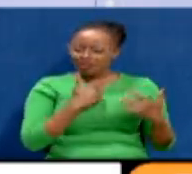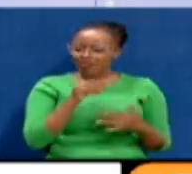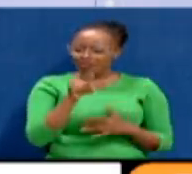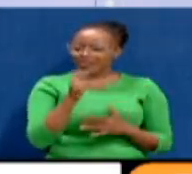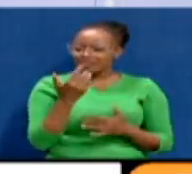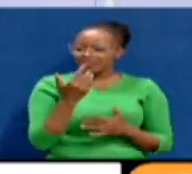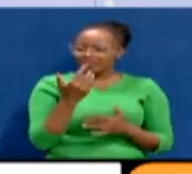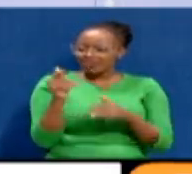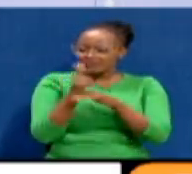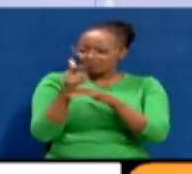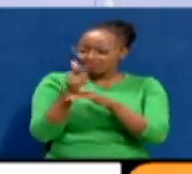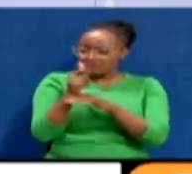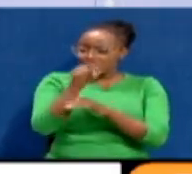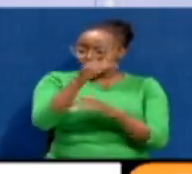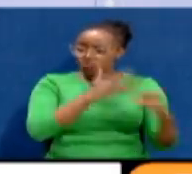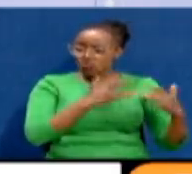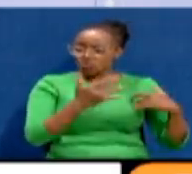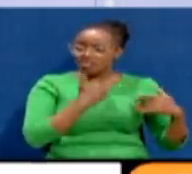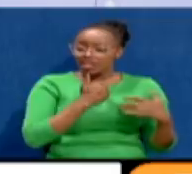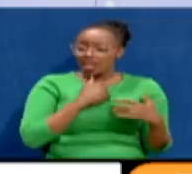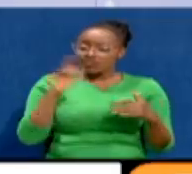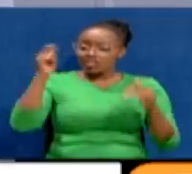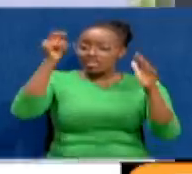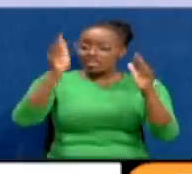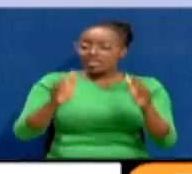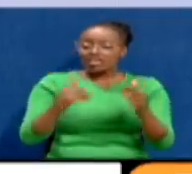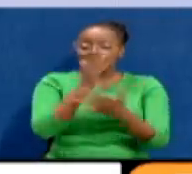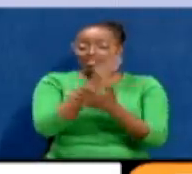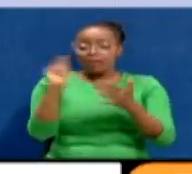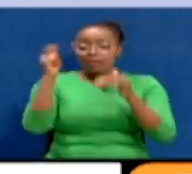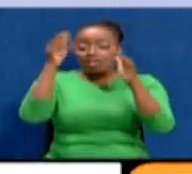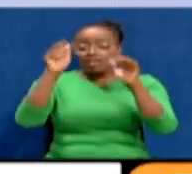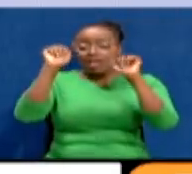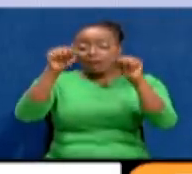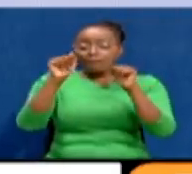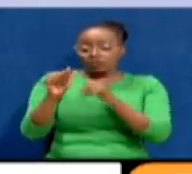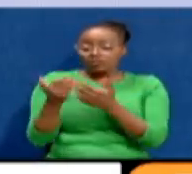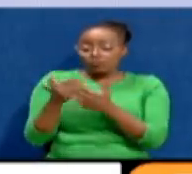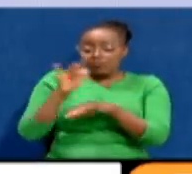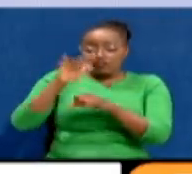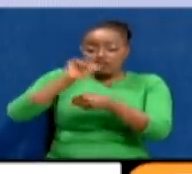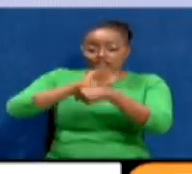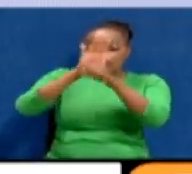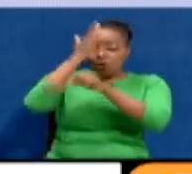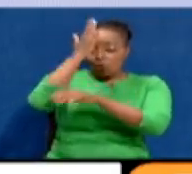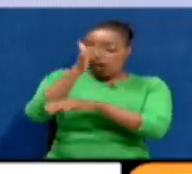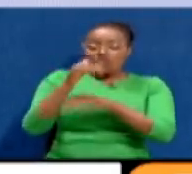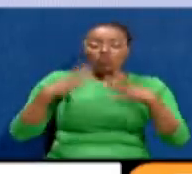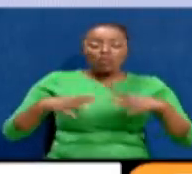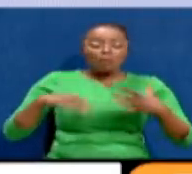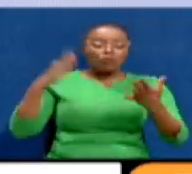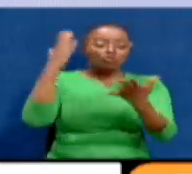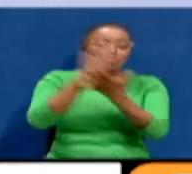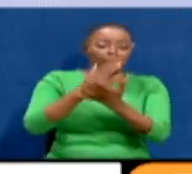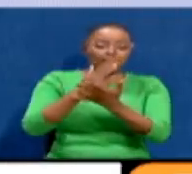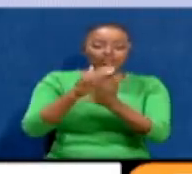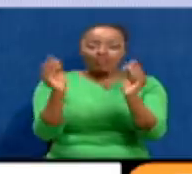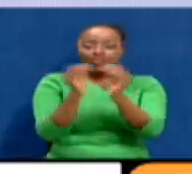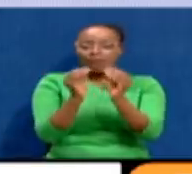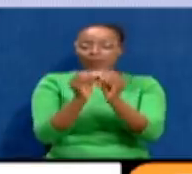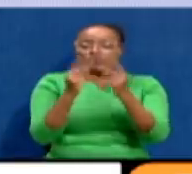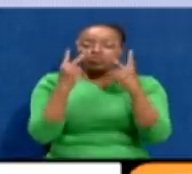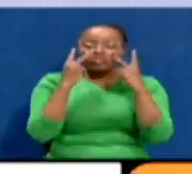those images, John Mbadi? Were you concerned that some Kenyans could actually contract COVID-19 because of stopovers or the gatherings